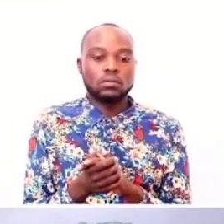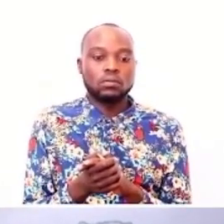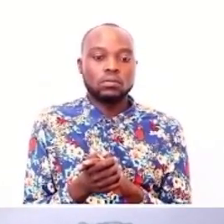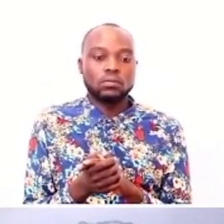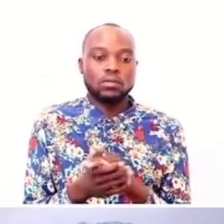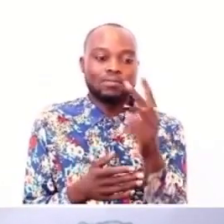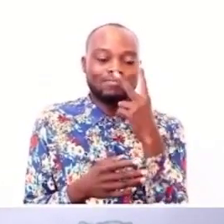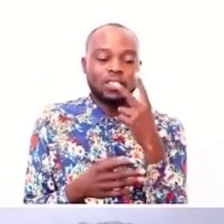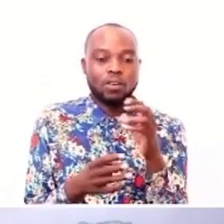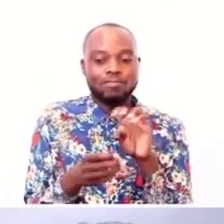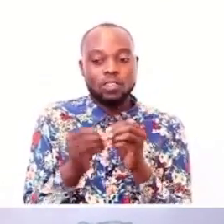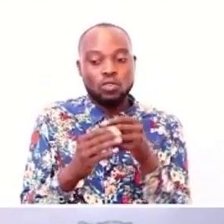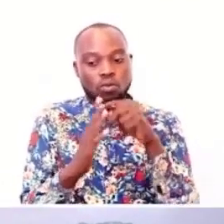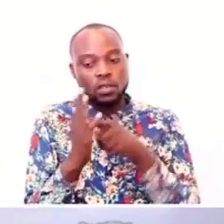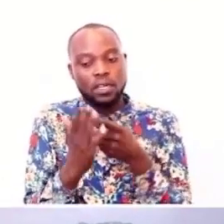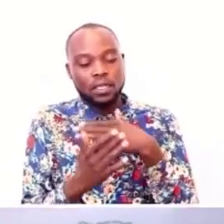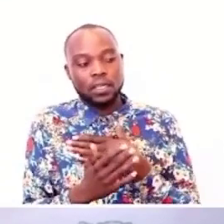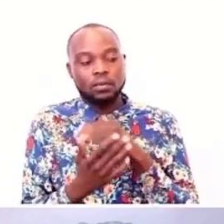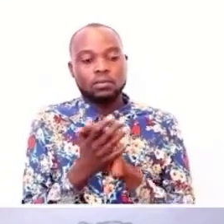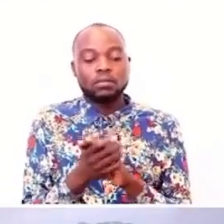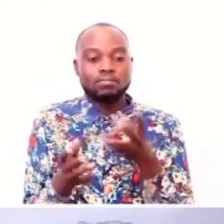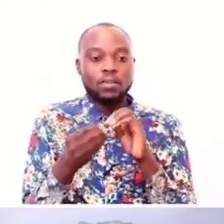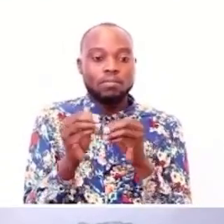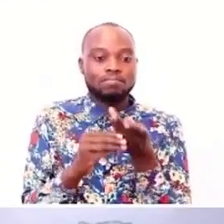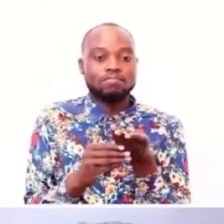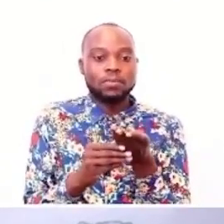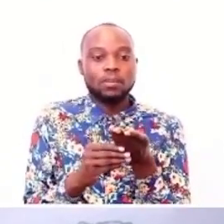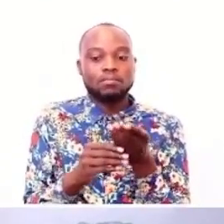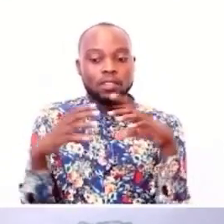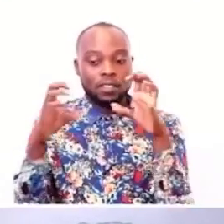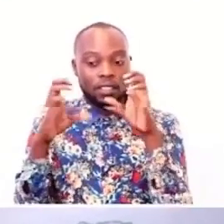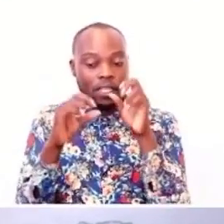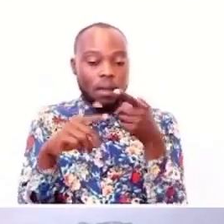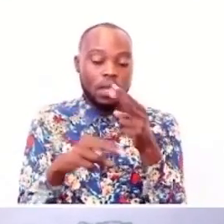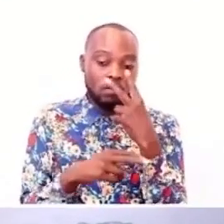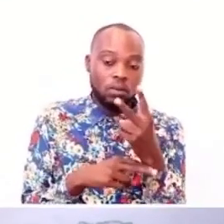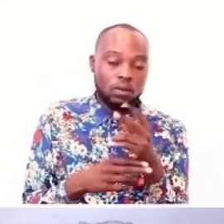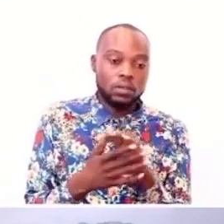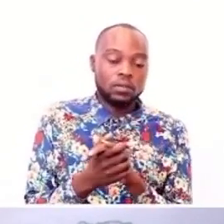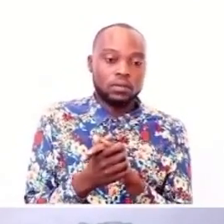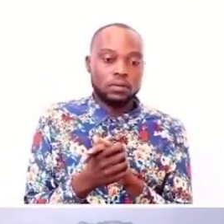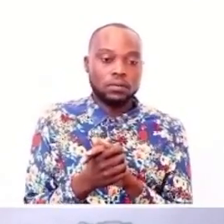CO2 emissions, because other than capturing CO2, there are scientists are also looking at